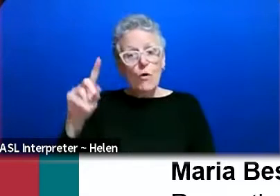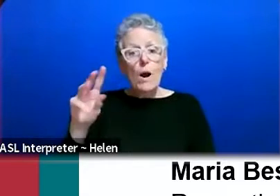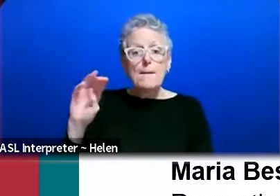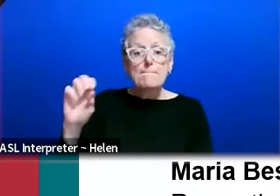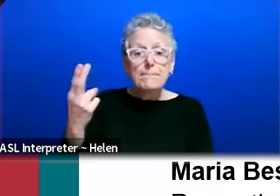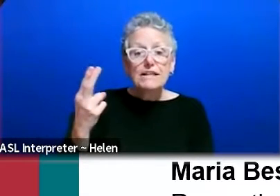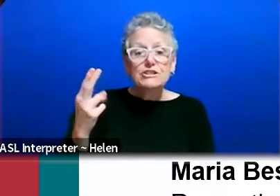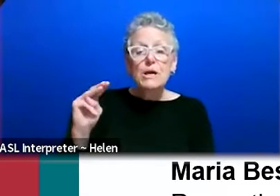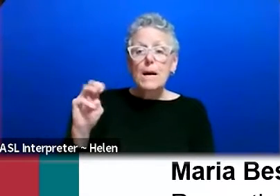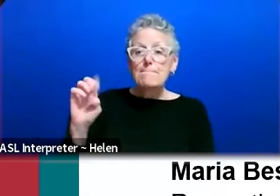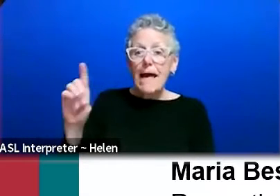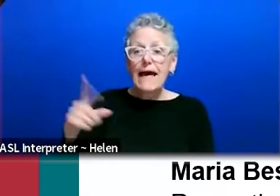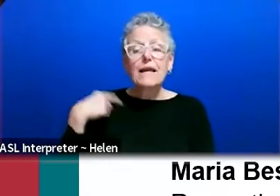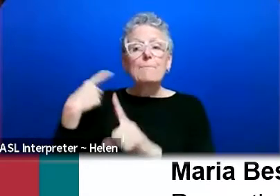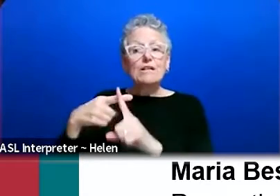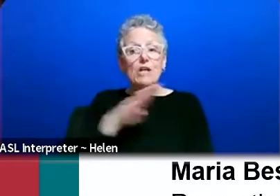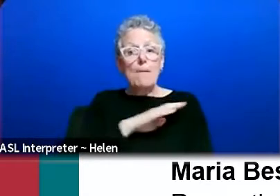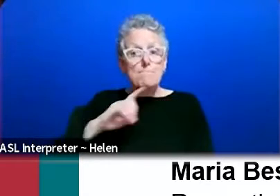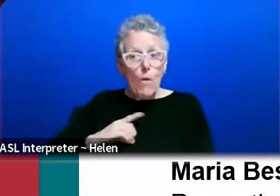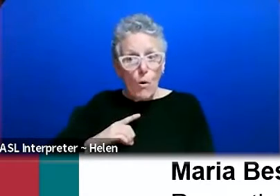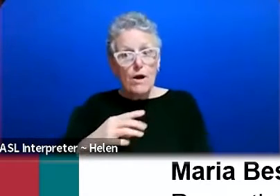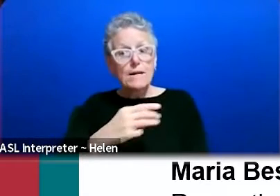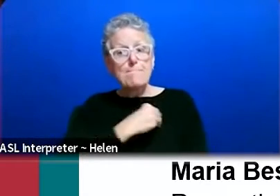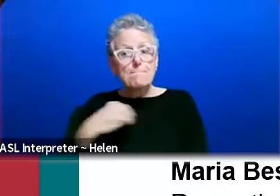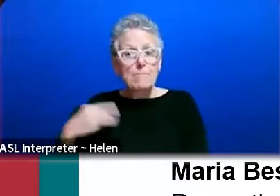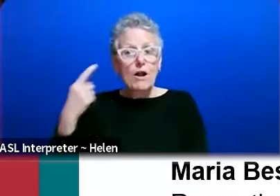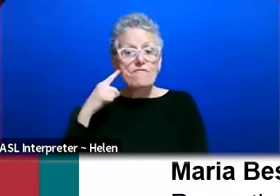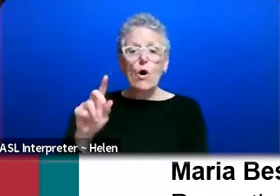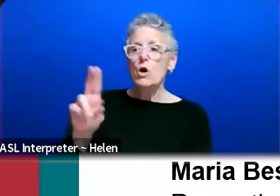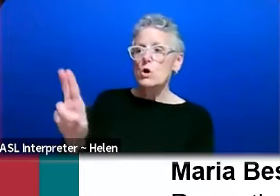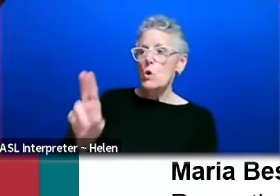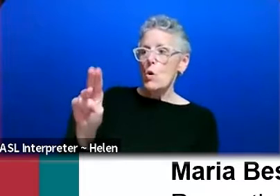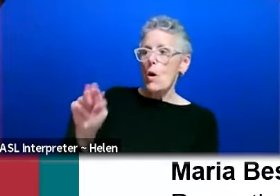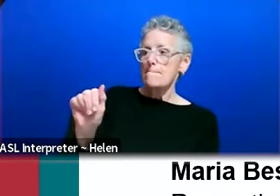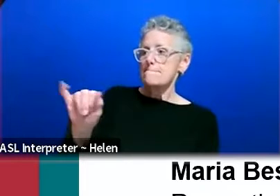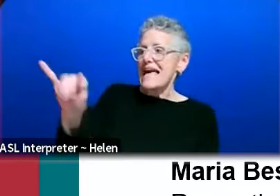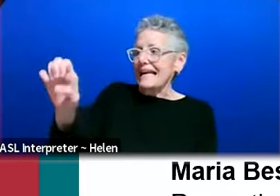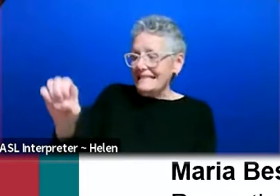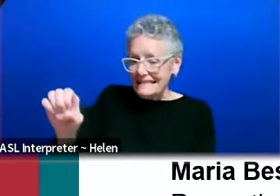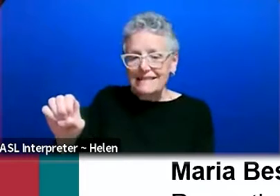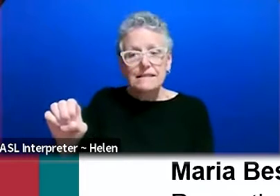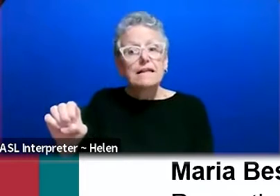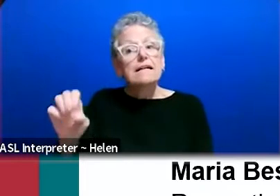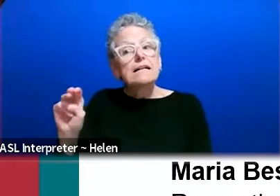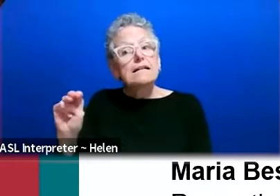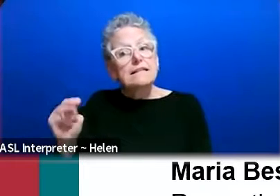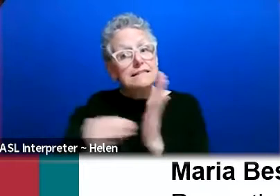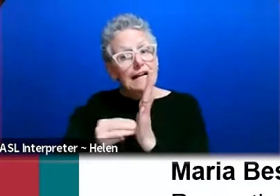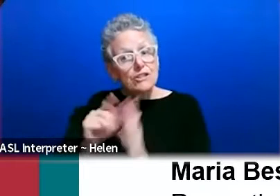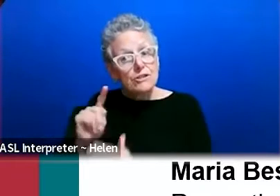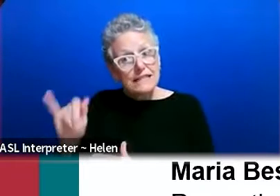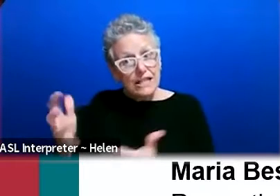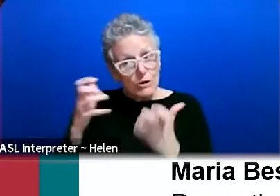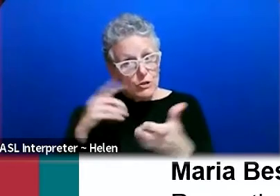also a board member for UMAIS. And Dr. Tinney, if you'd like to introduce yourself. Hello, I'm